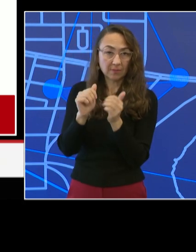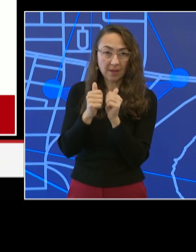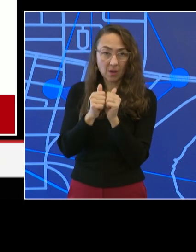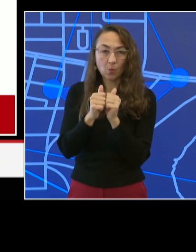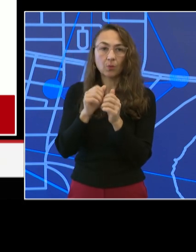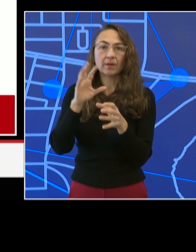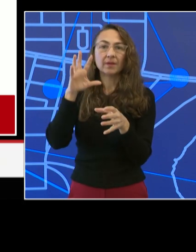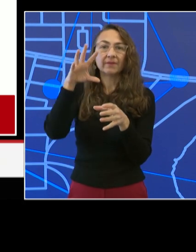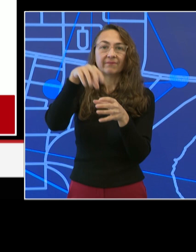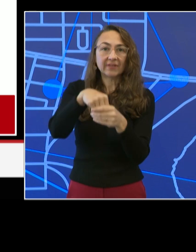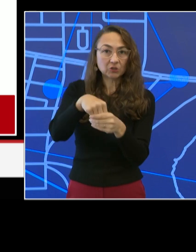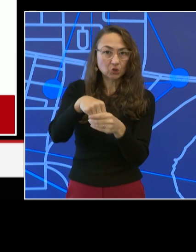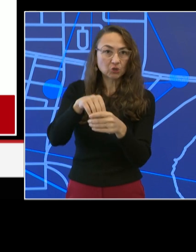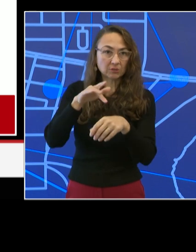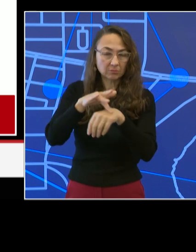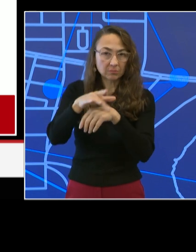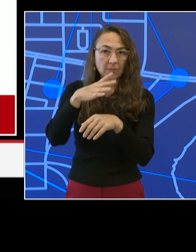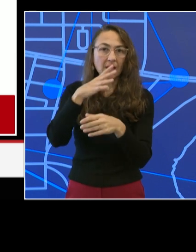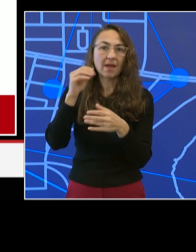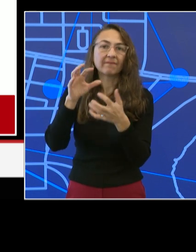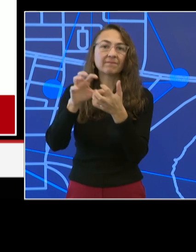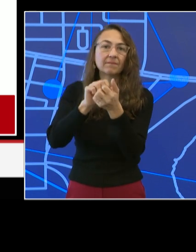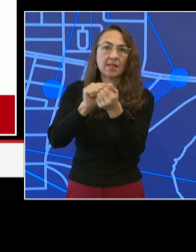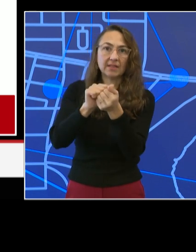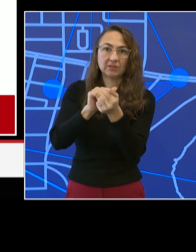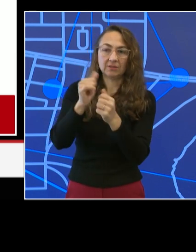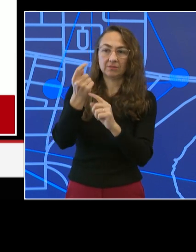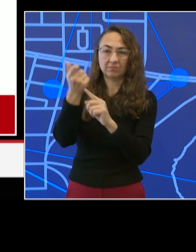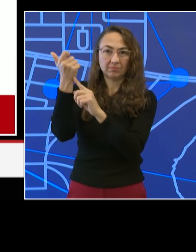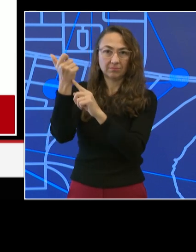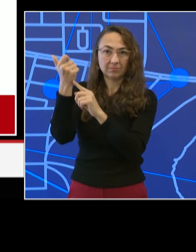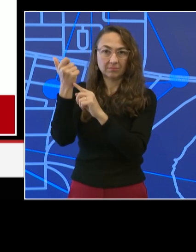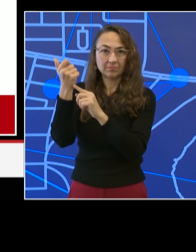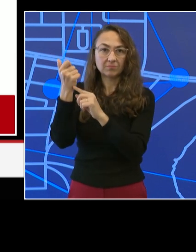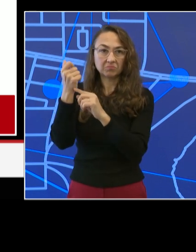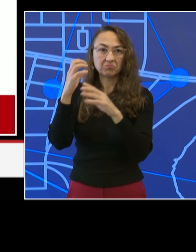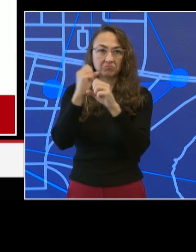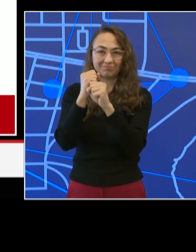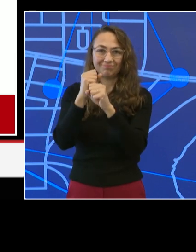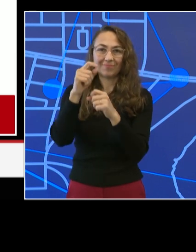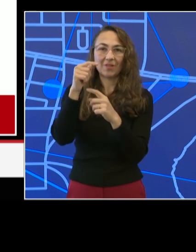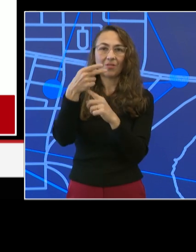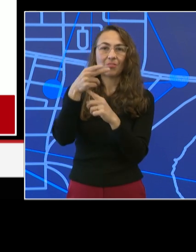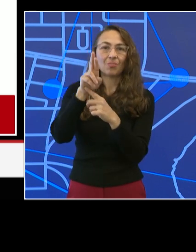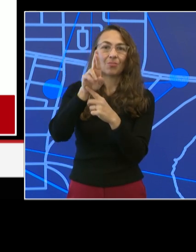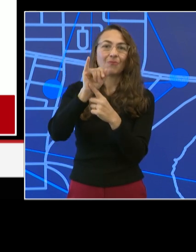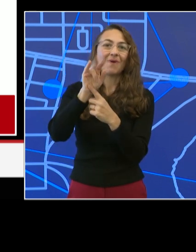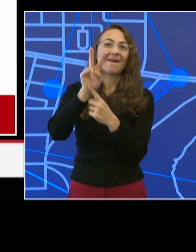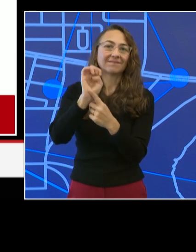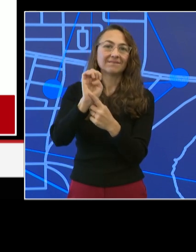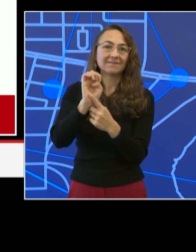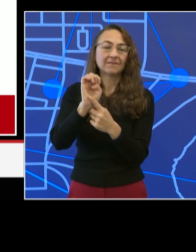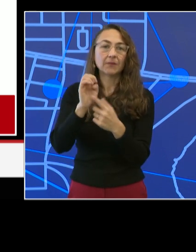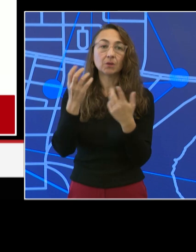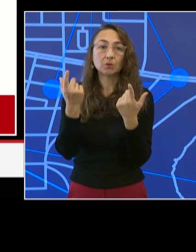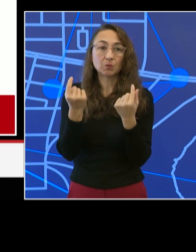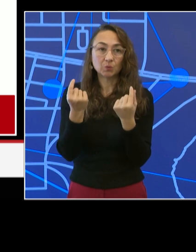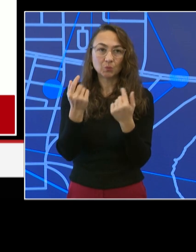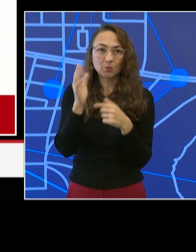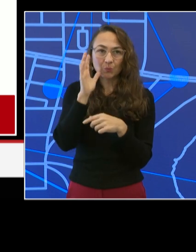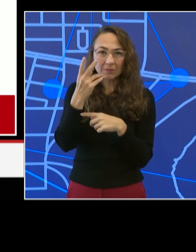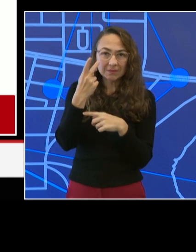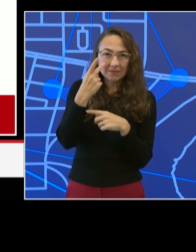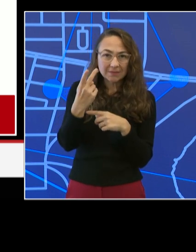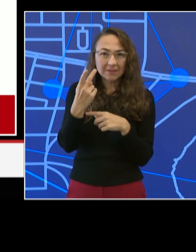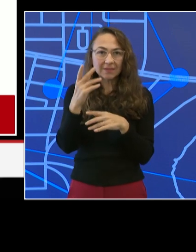use prior to my arrival, which was a 3-year look back at different areas, and we considered that to be our summer crime initiatives. What